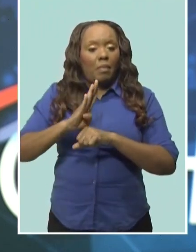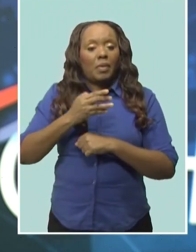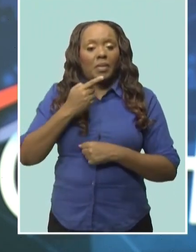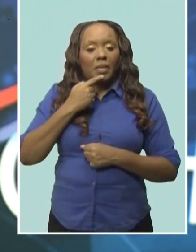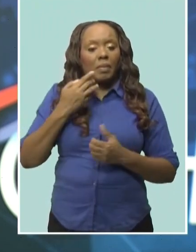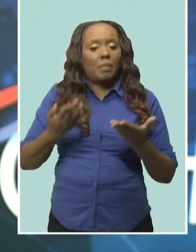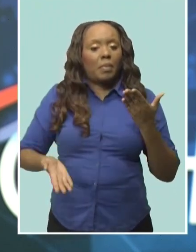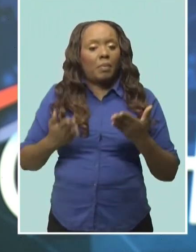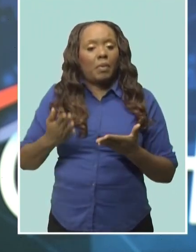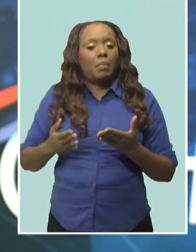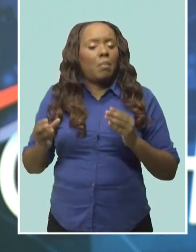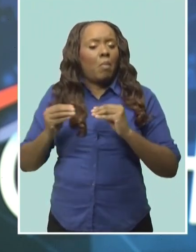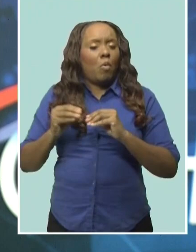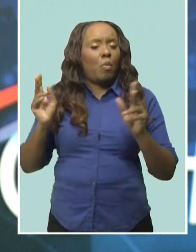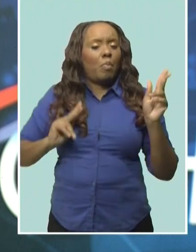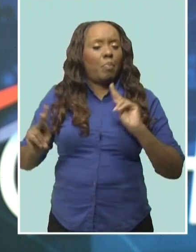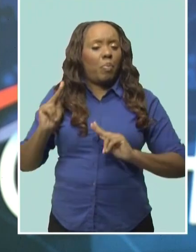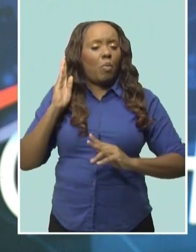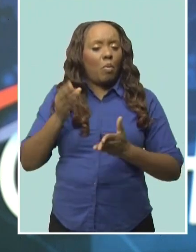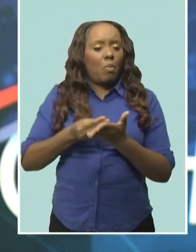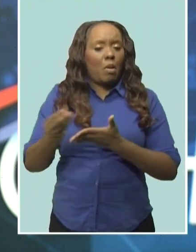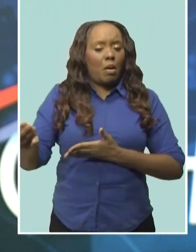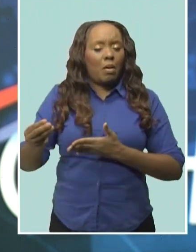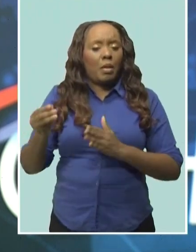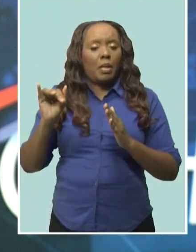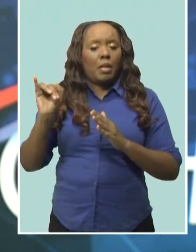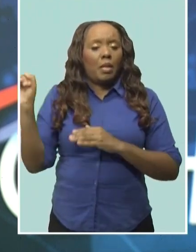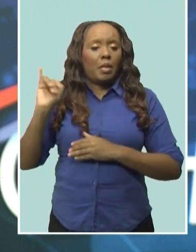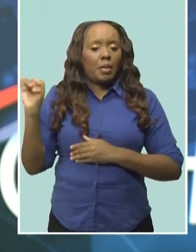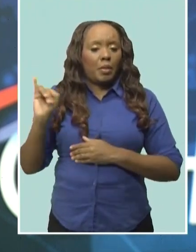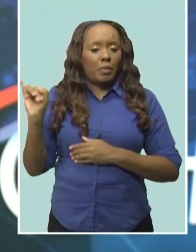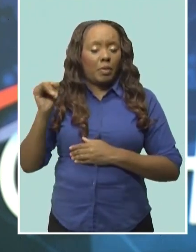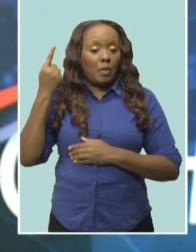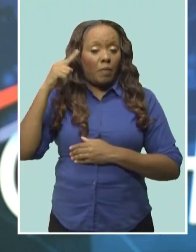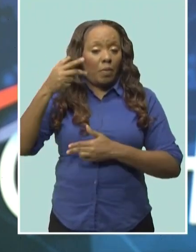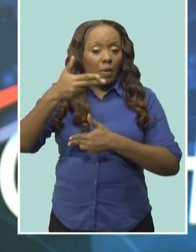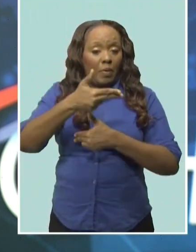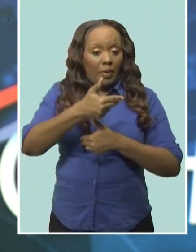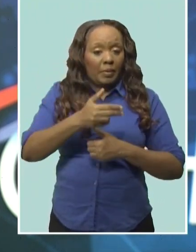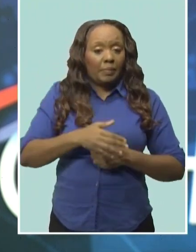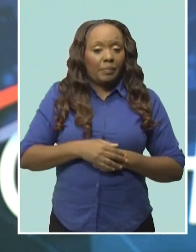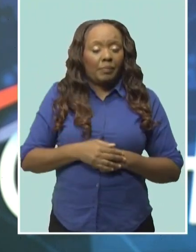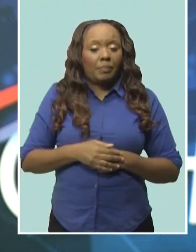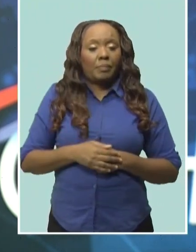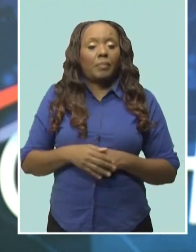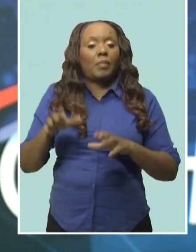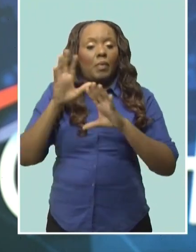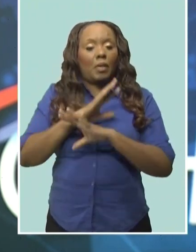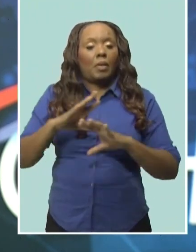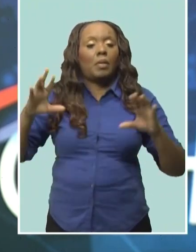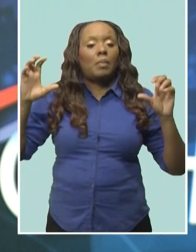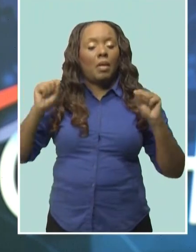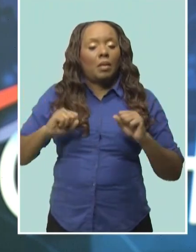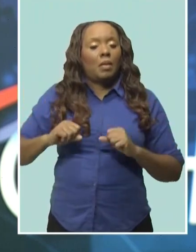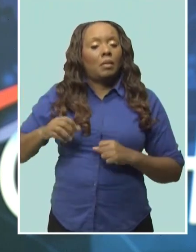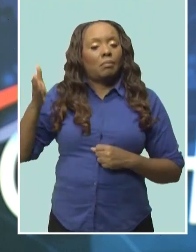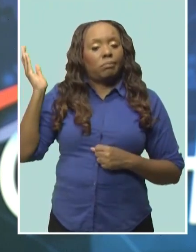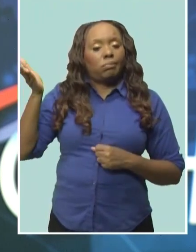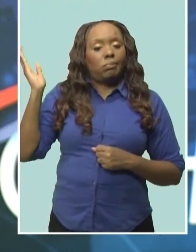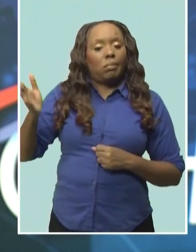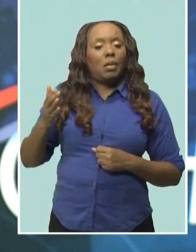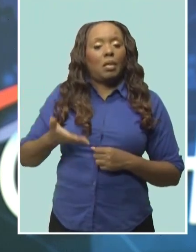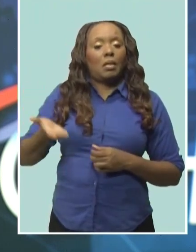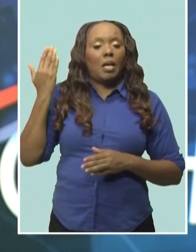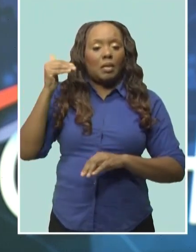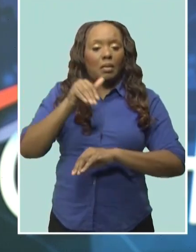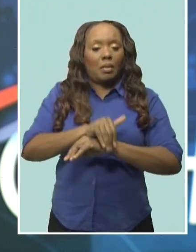of Barbadians who will be seeking insurance this hurricane season. That prediction from its president, Randy Graham, as he appeared on the People's